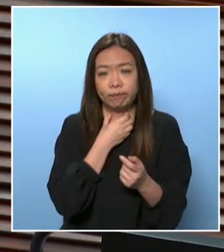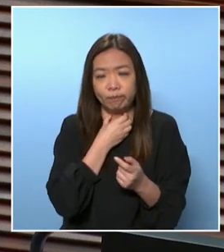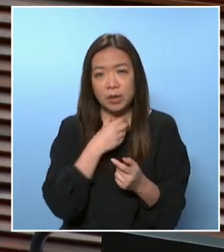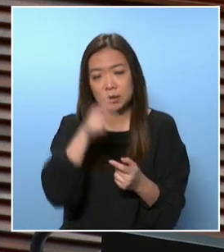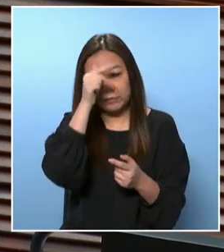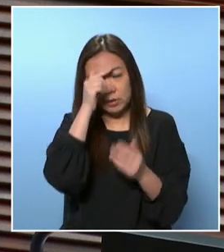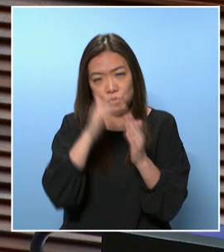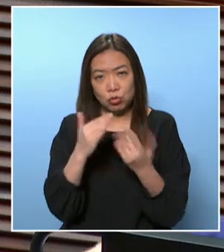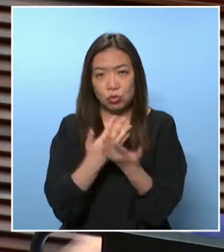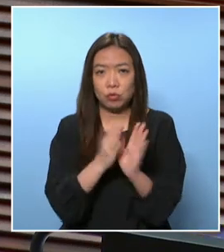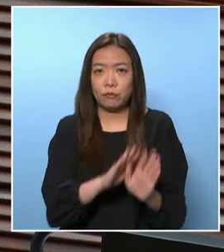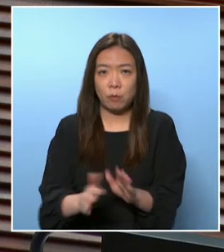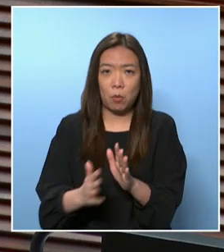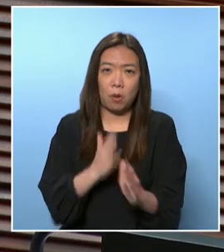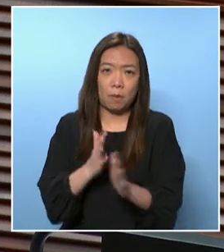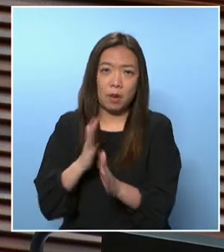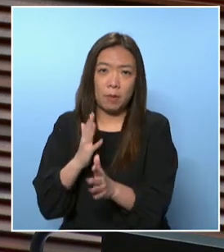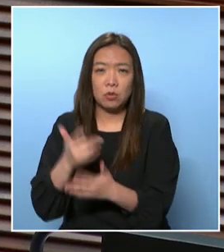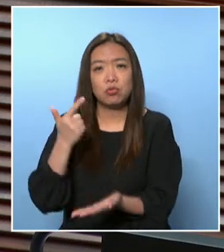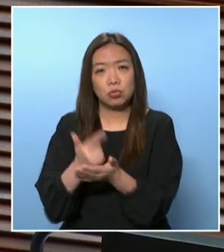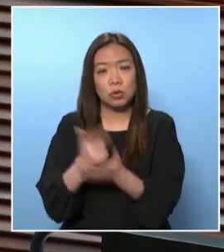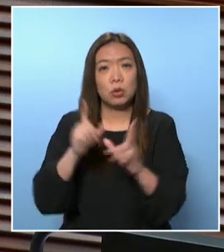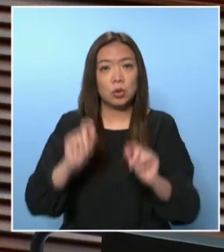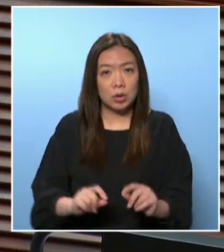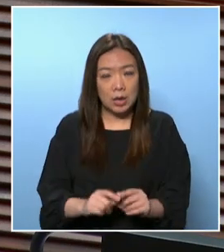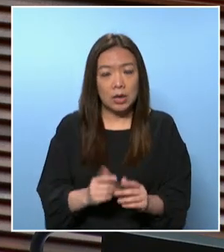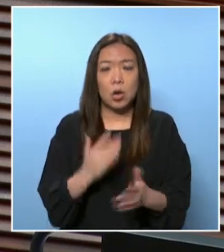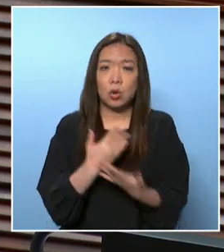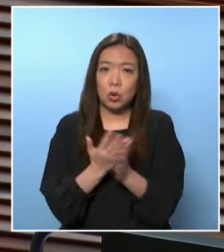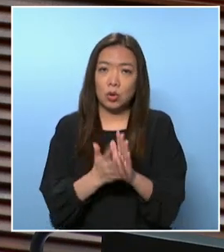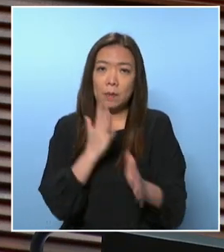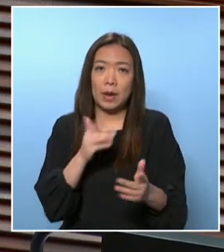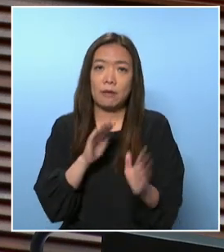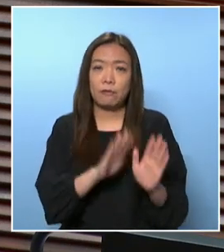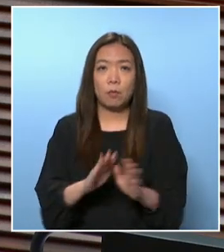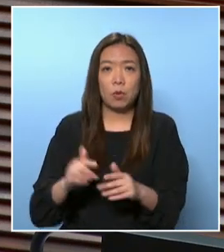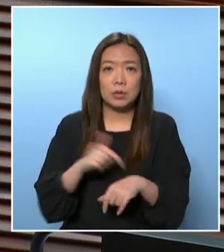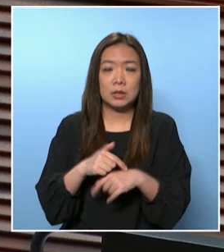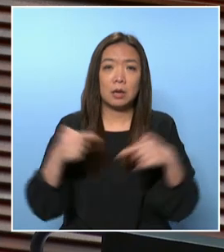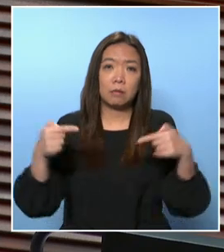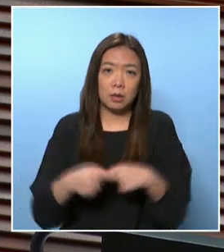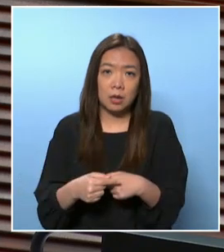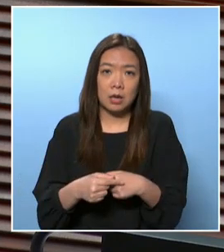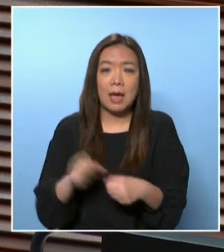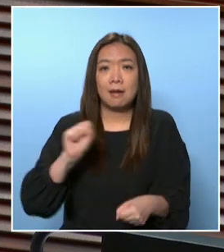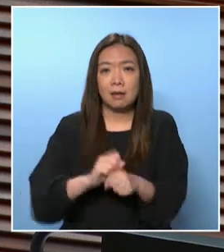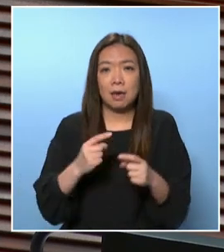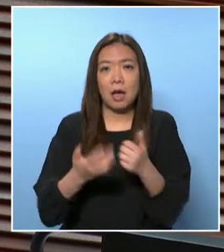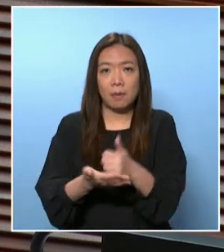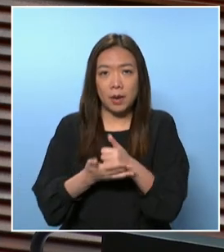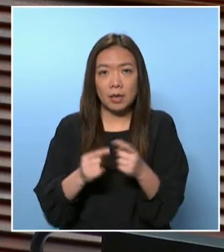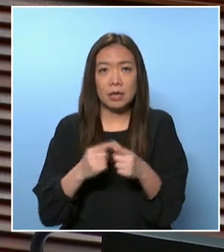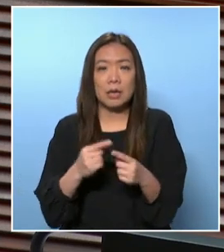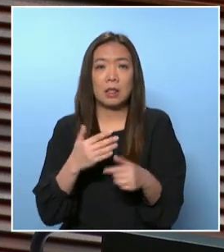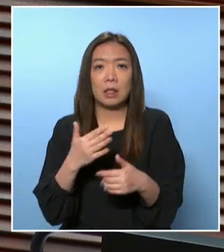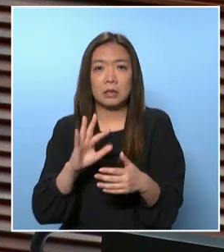in terms of manpower shortage, this is really the culprit for the long waiting time. To shorten the waiting